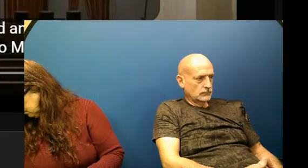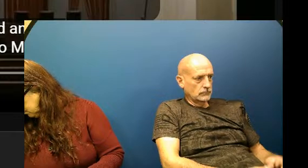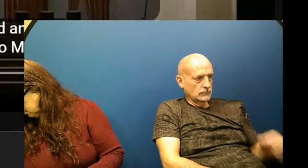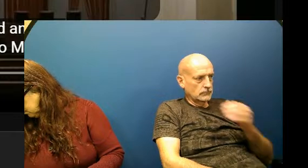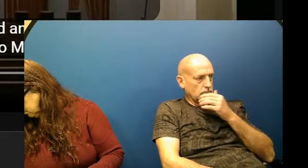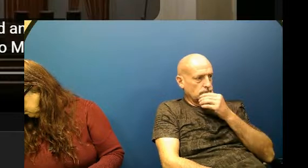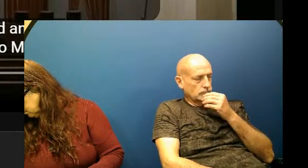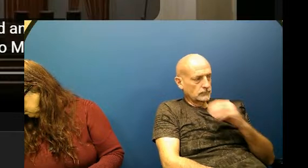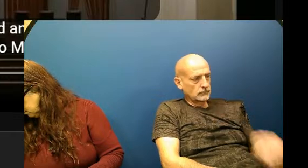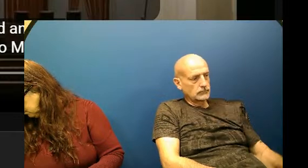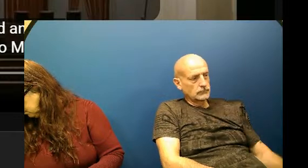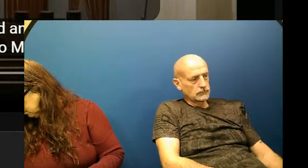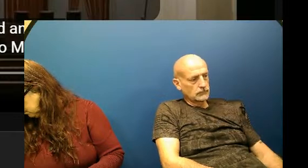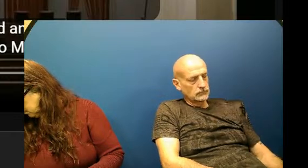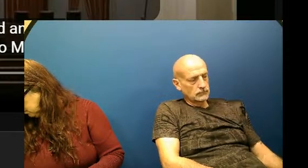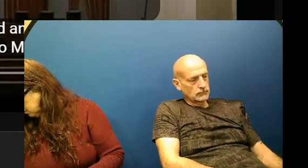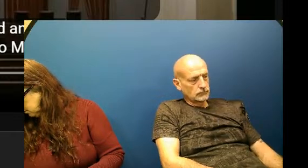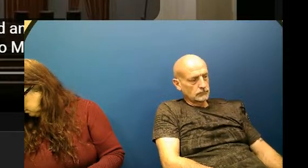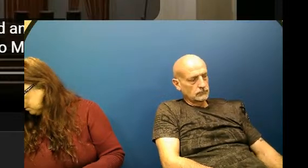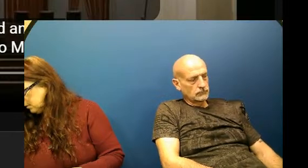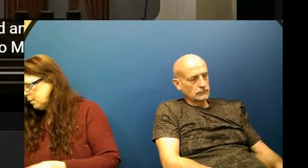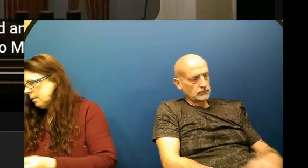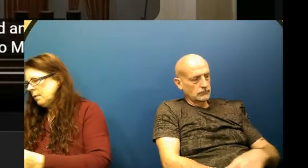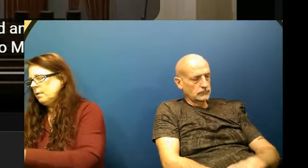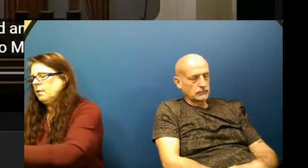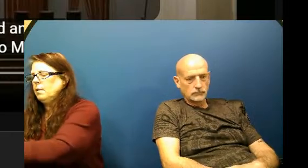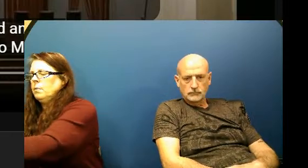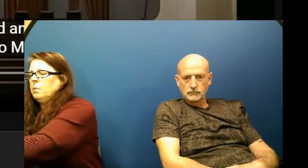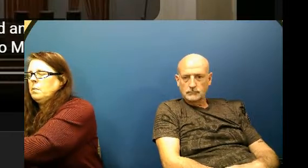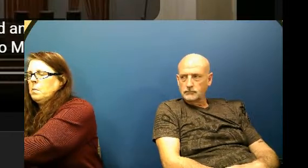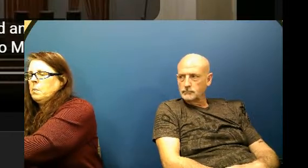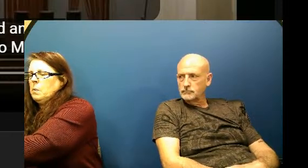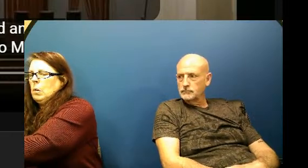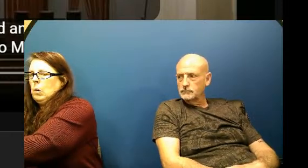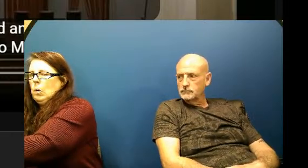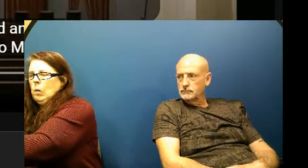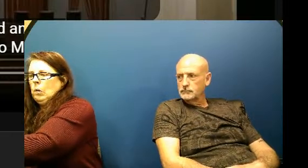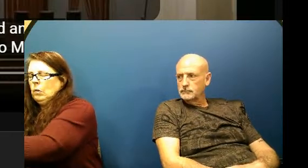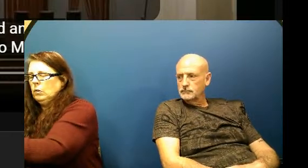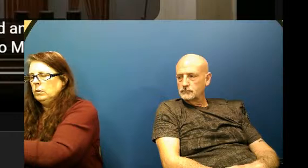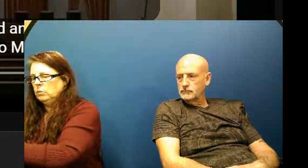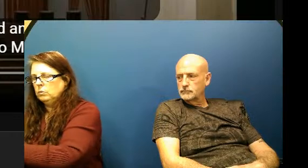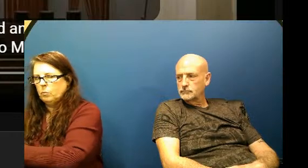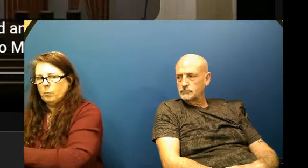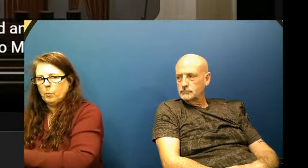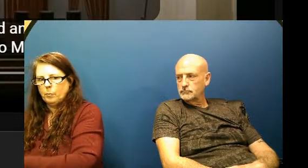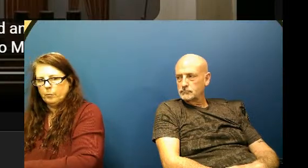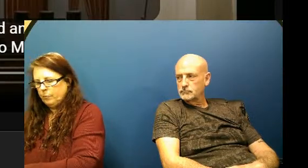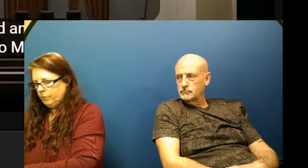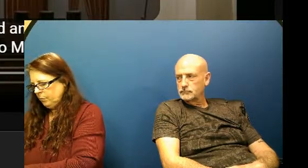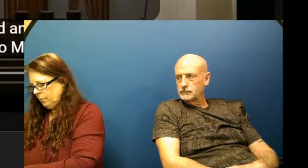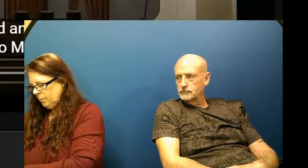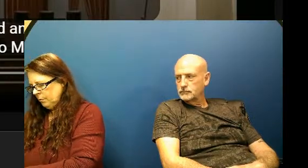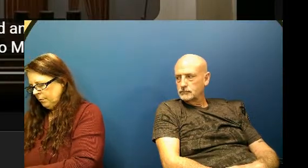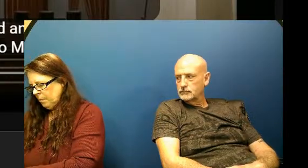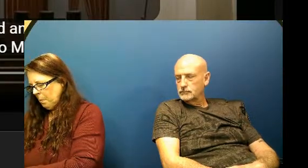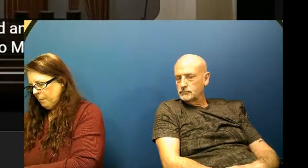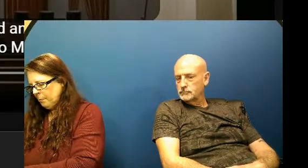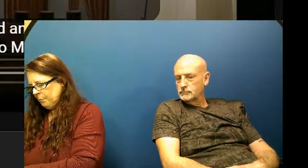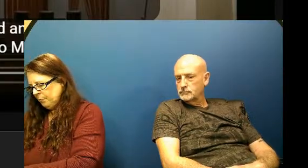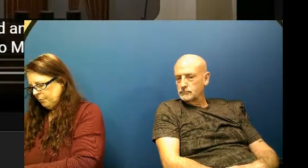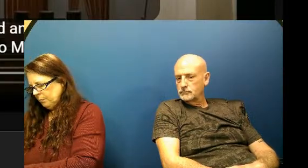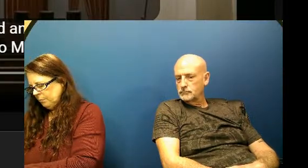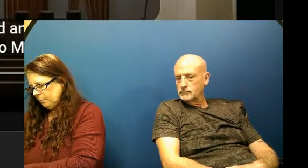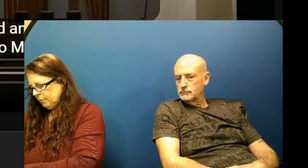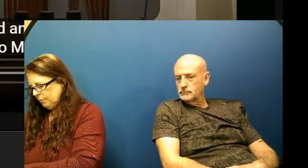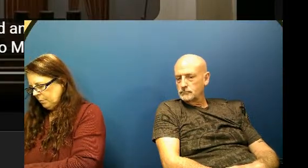First Amendment. But here, I think the users have to be asserting a different type of interest, because what Congress was safeguarding against was not the